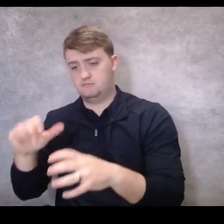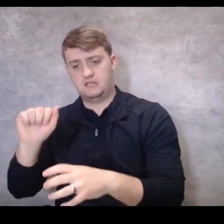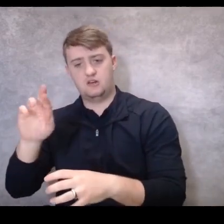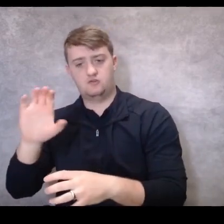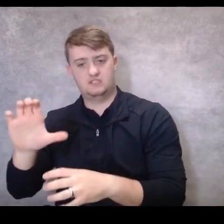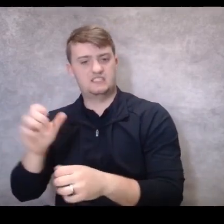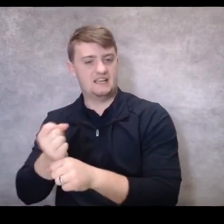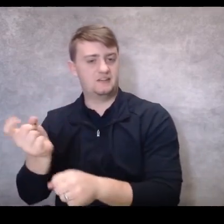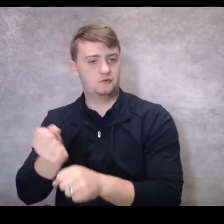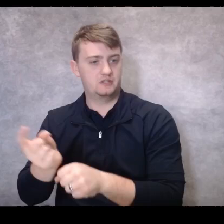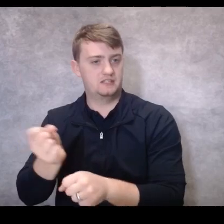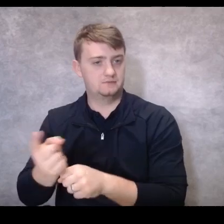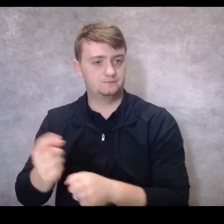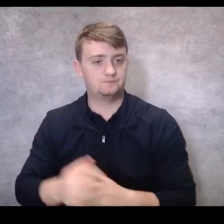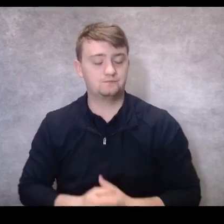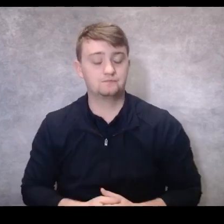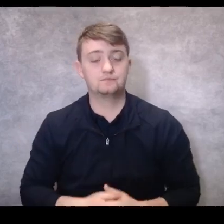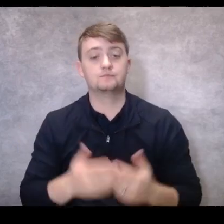ARC annually.